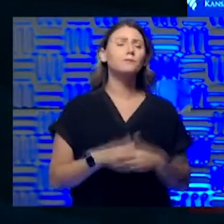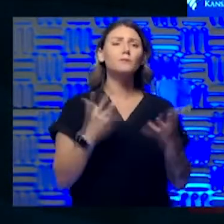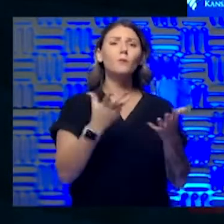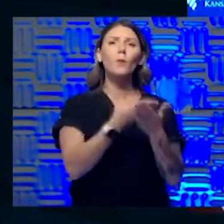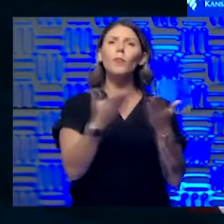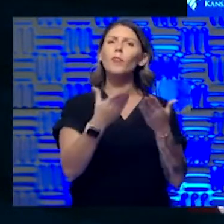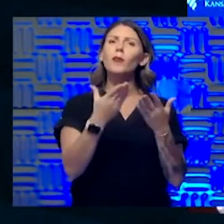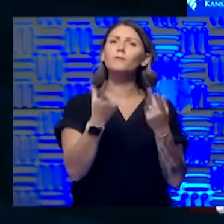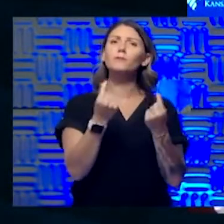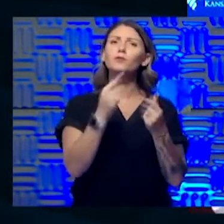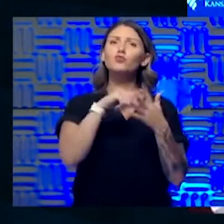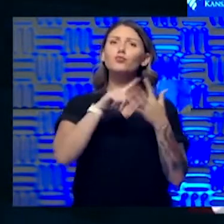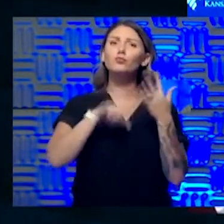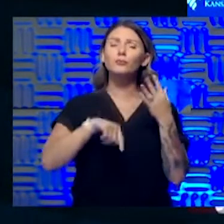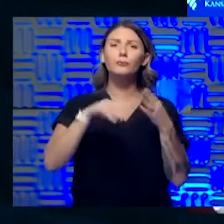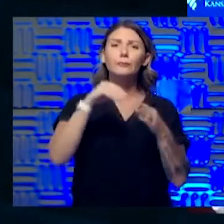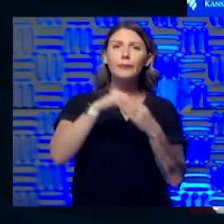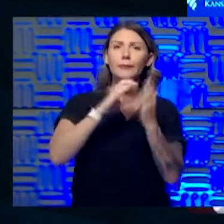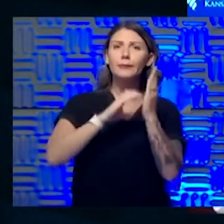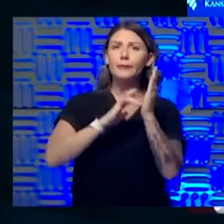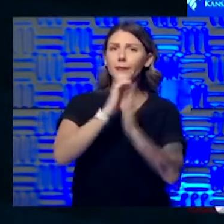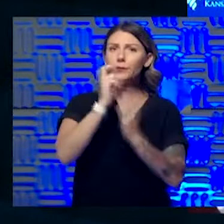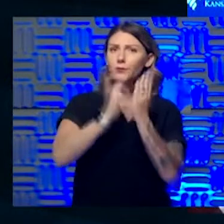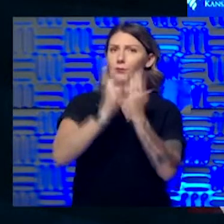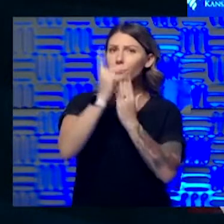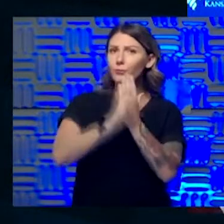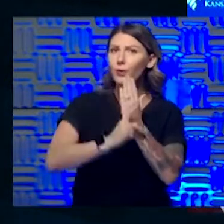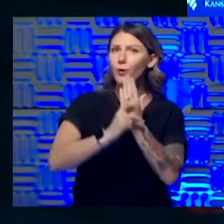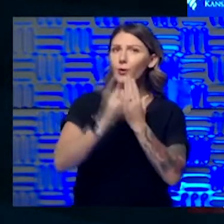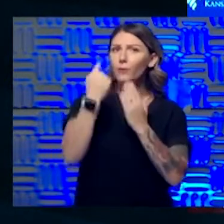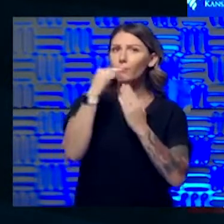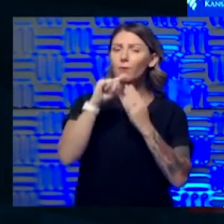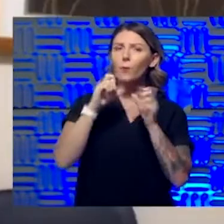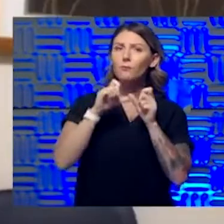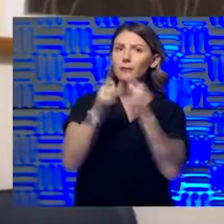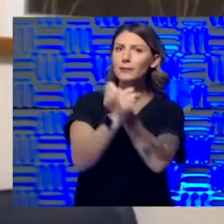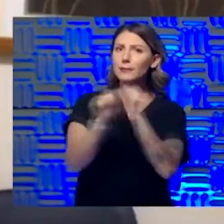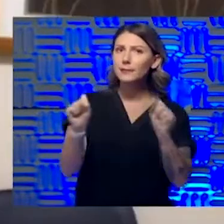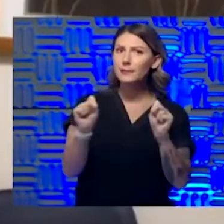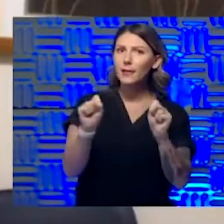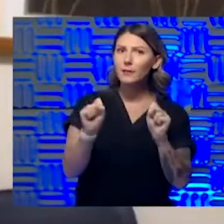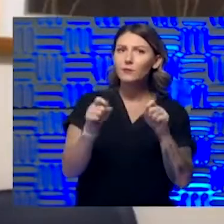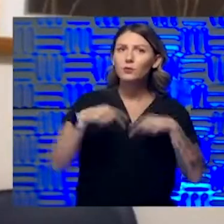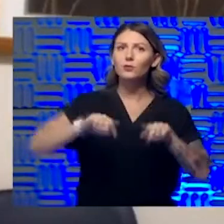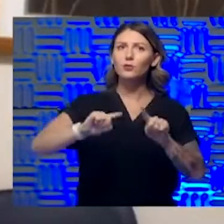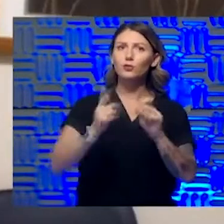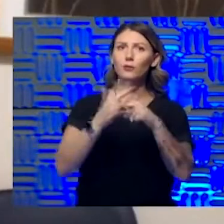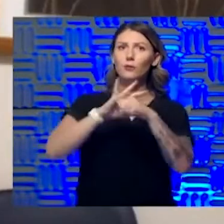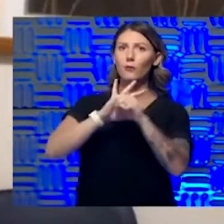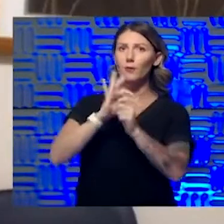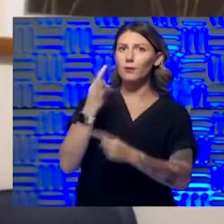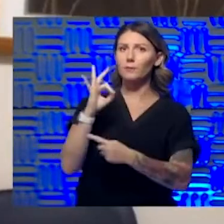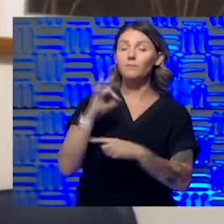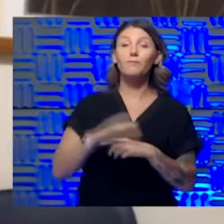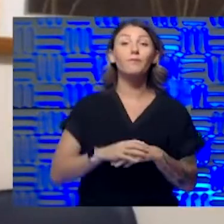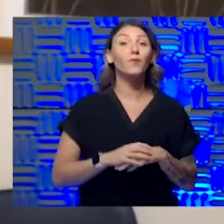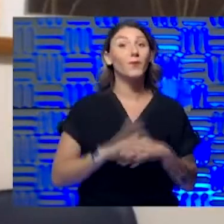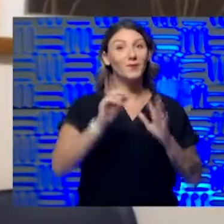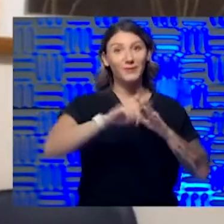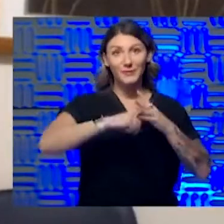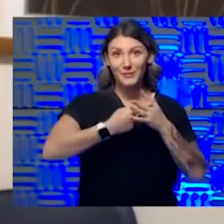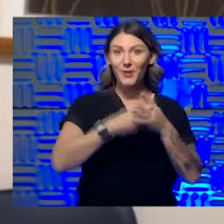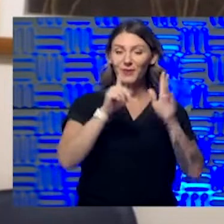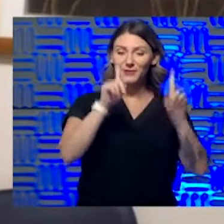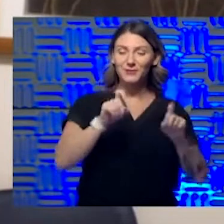program to help keep people safe from the fear of COVID-19? Well, from starting with screening, since we were